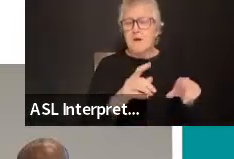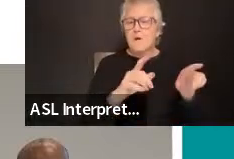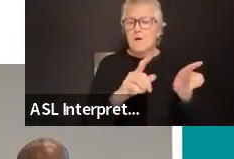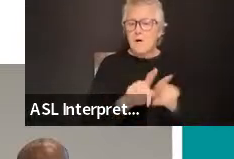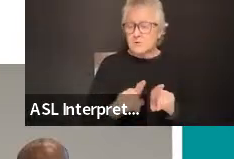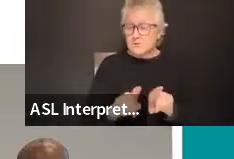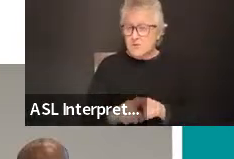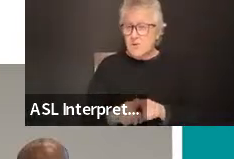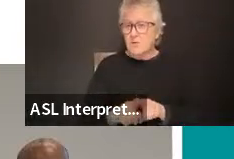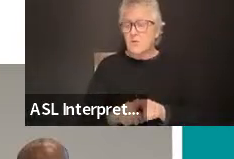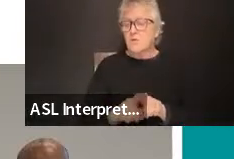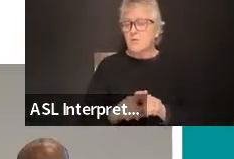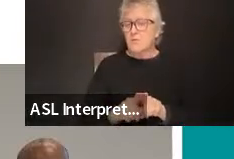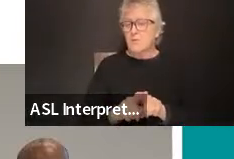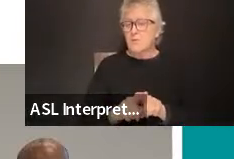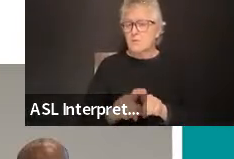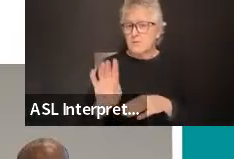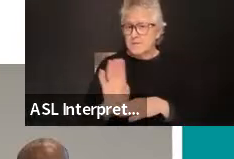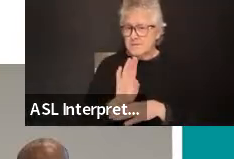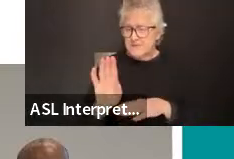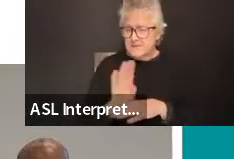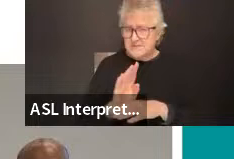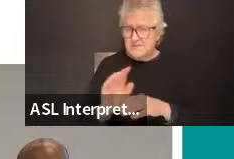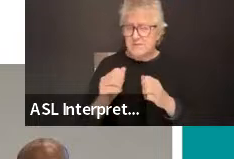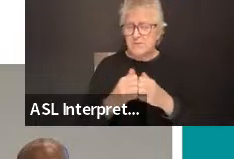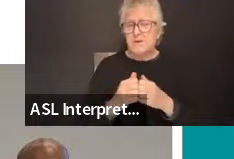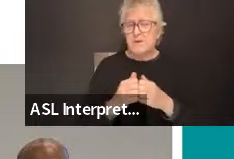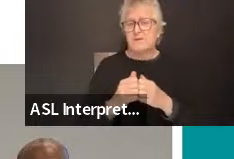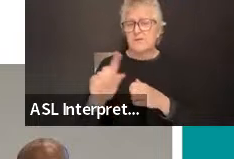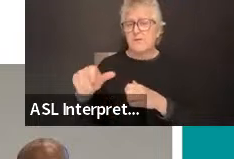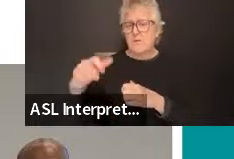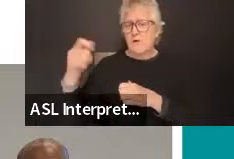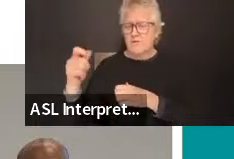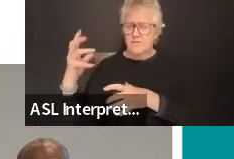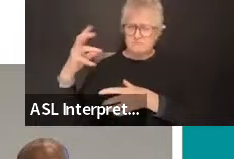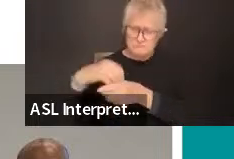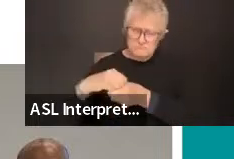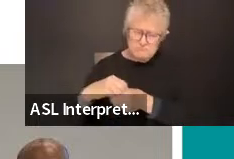engagement with a small business roundtable